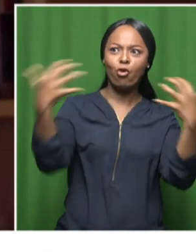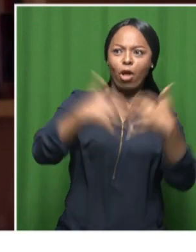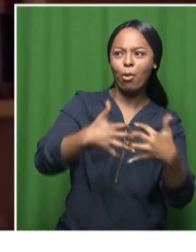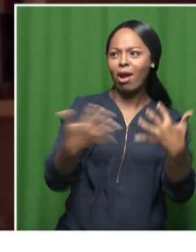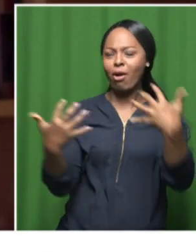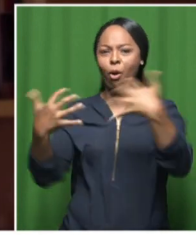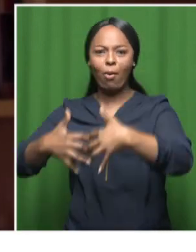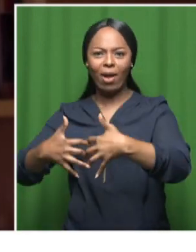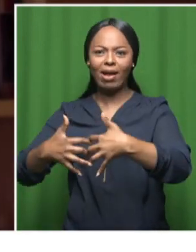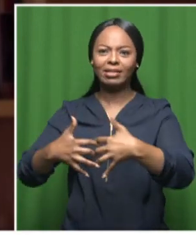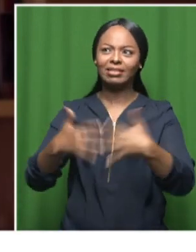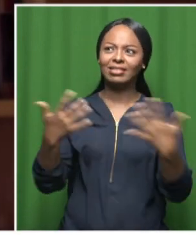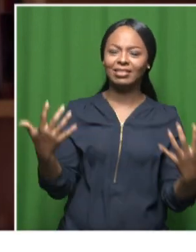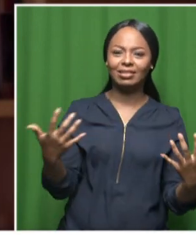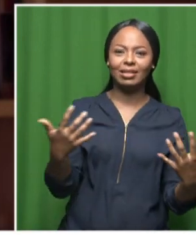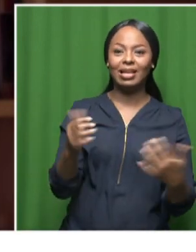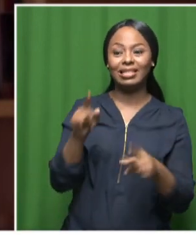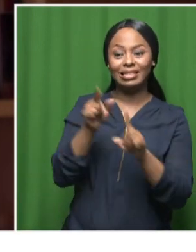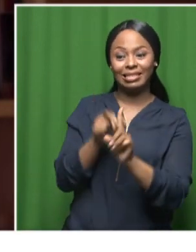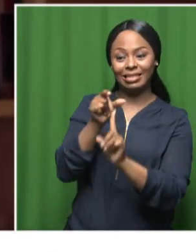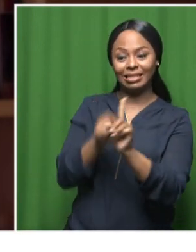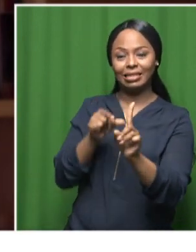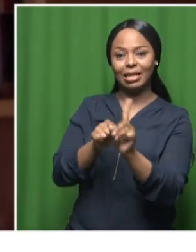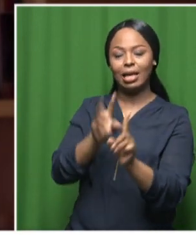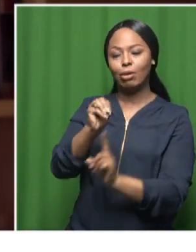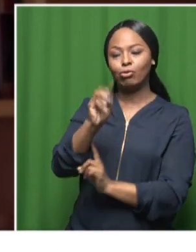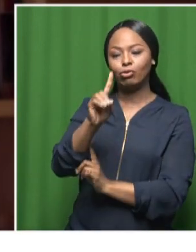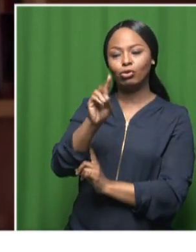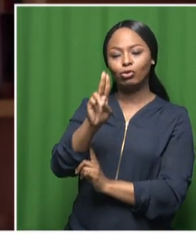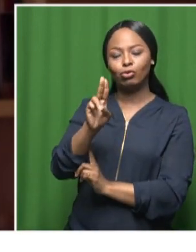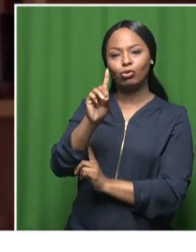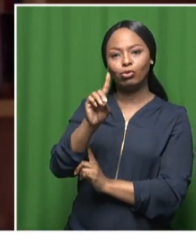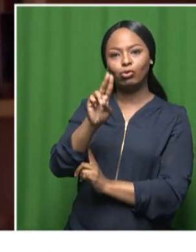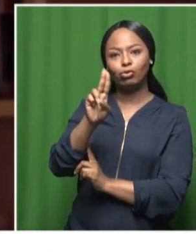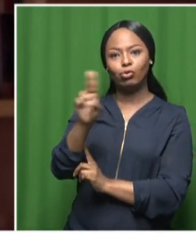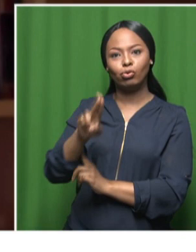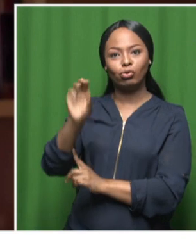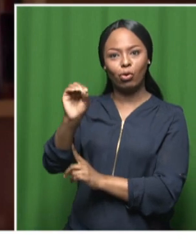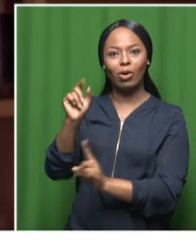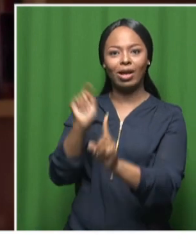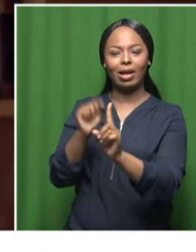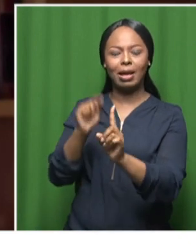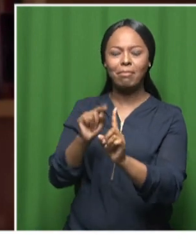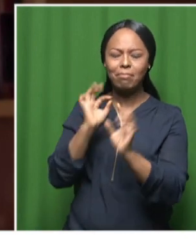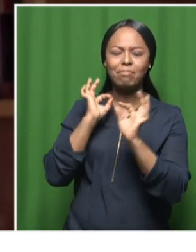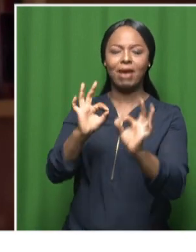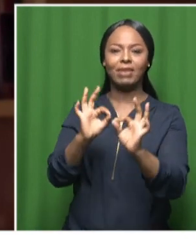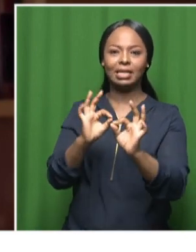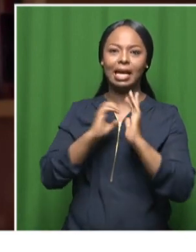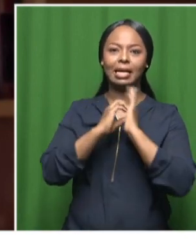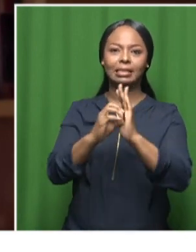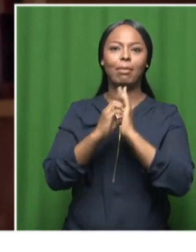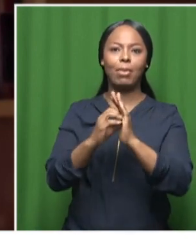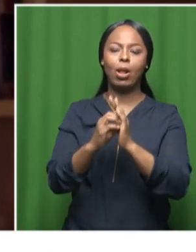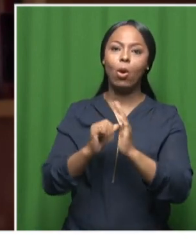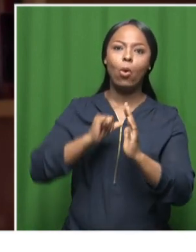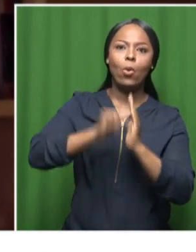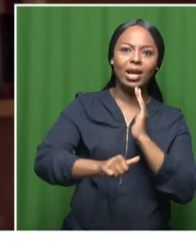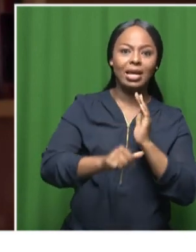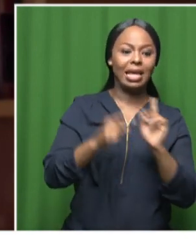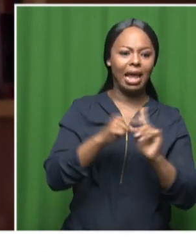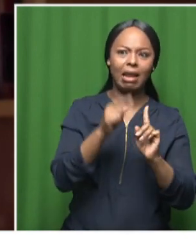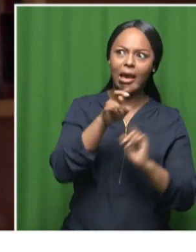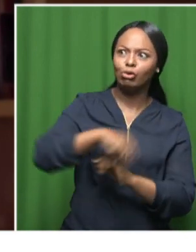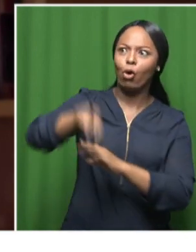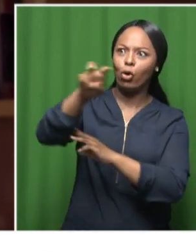I mean, the Jews, for instance, is a perfect example that he spent, I don't know, so how many weeks just touring Europe